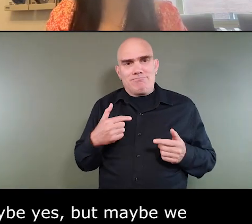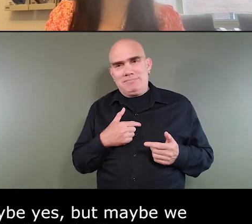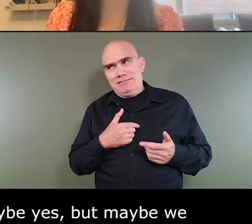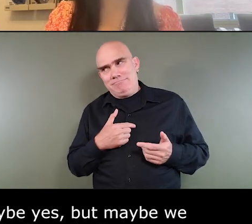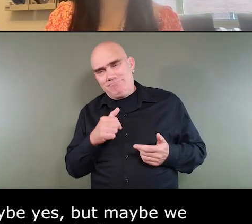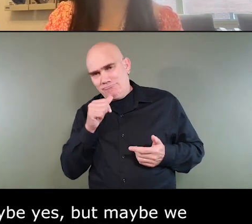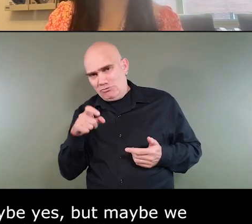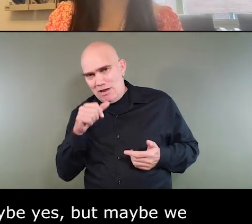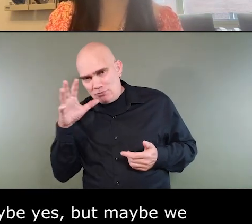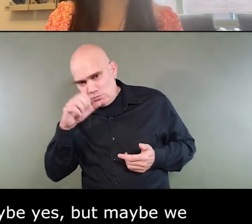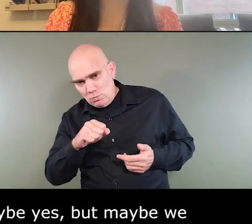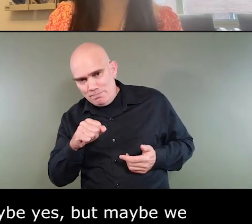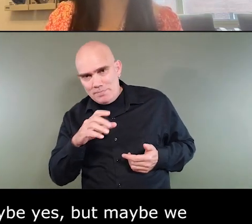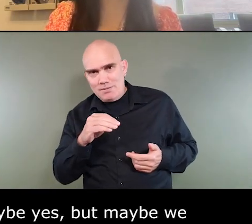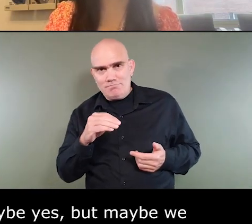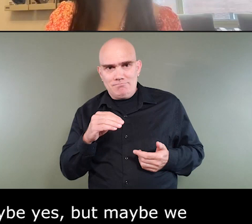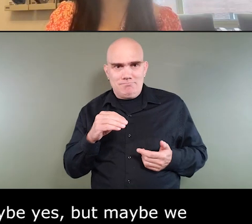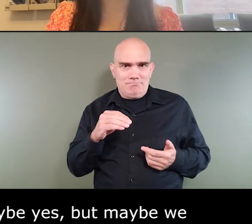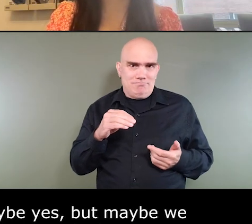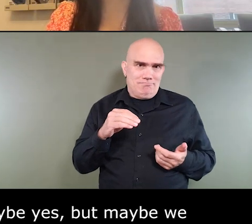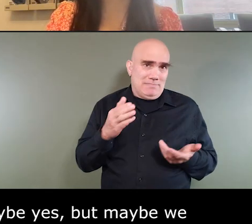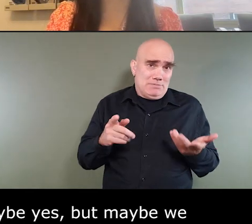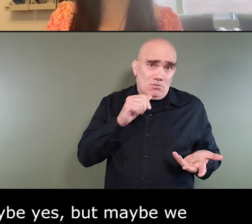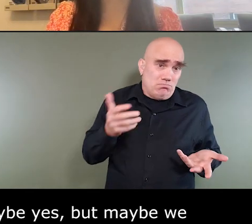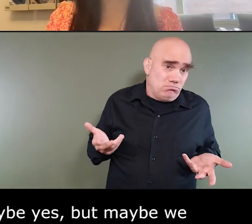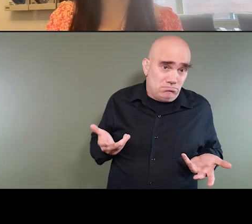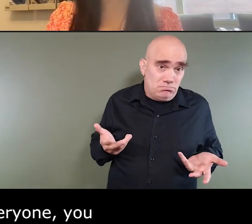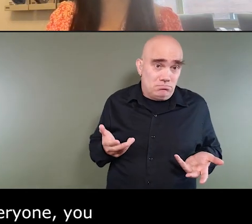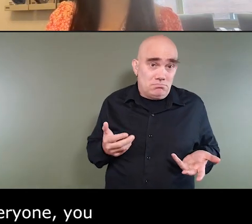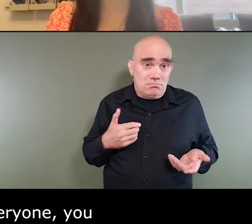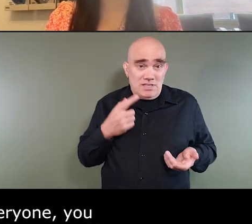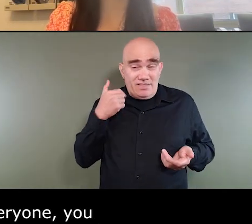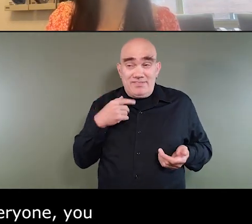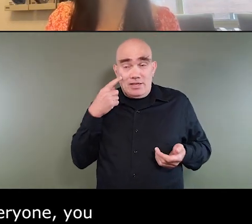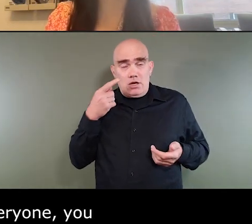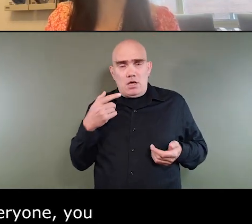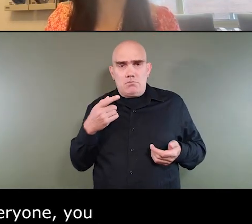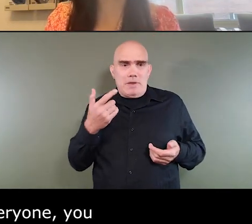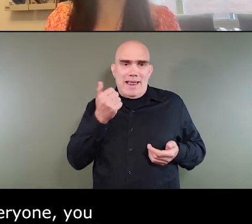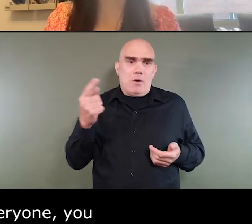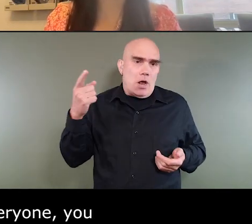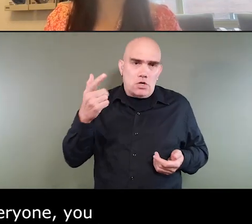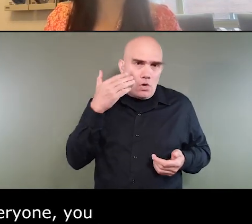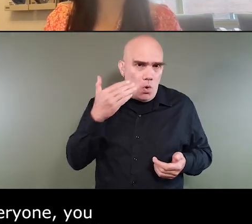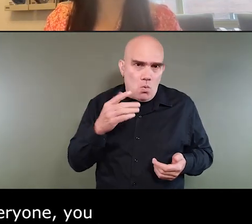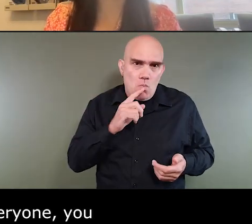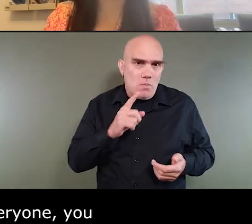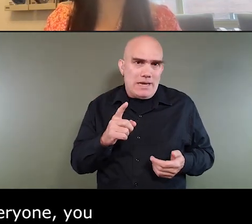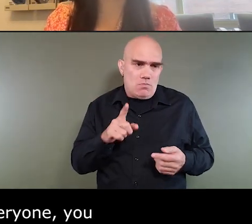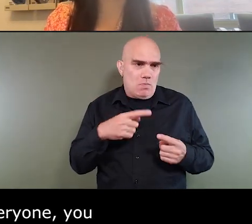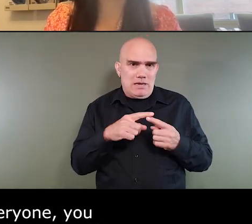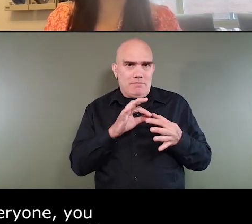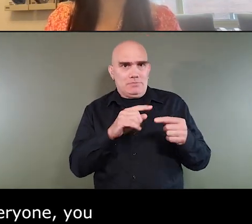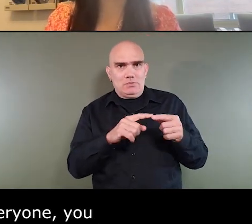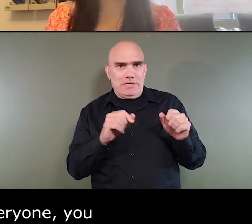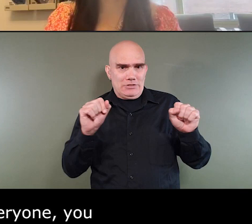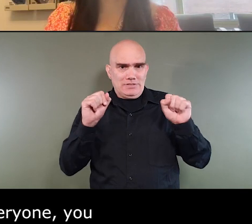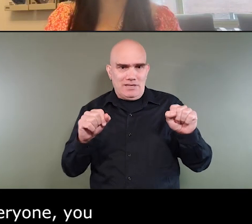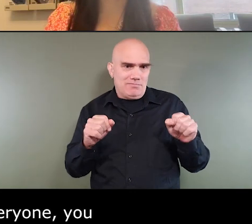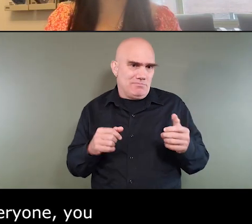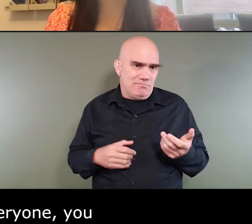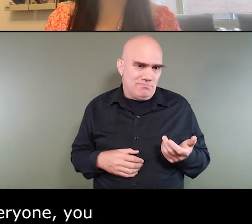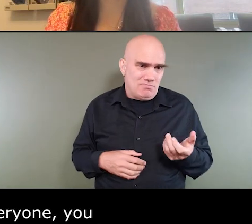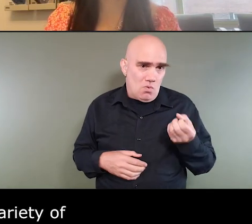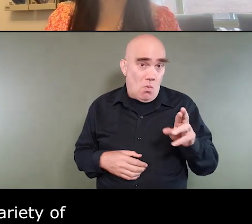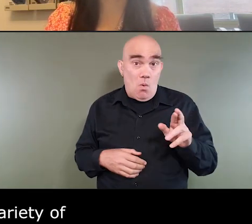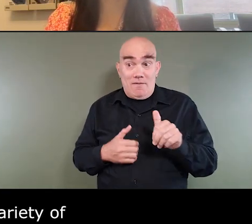Maybe yes, but maybe we assume that and maybe they don't, because I think everyone, comes to exercise